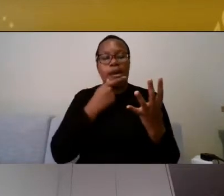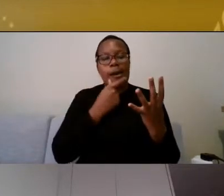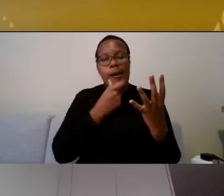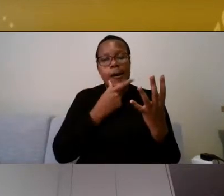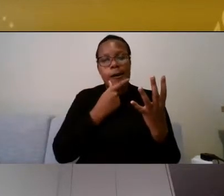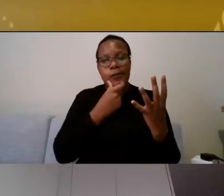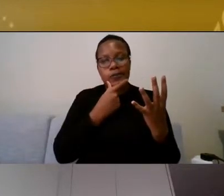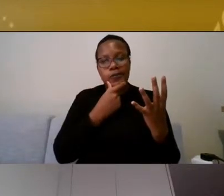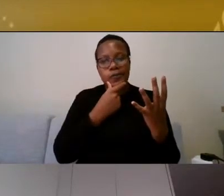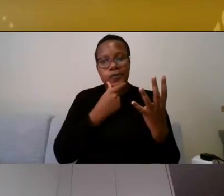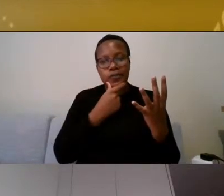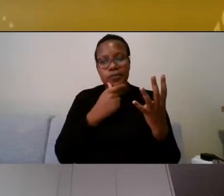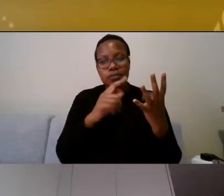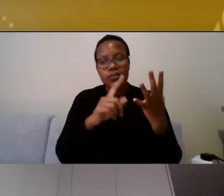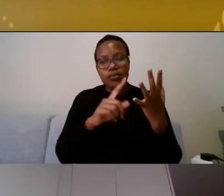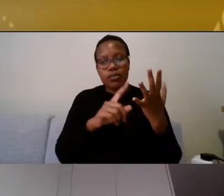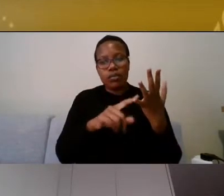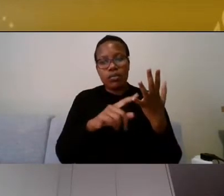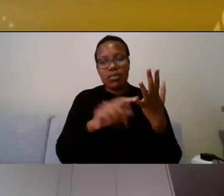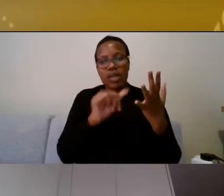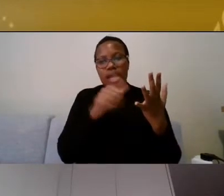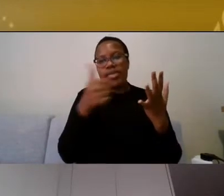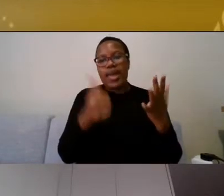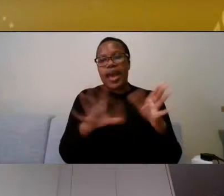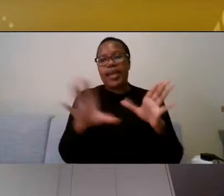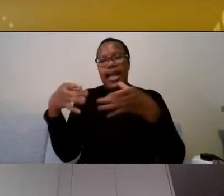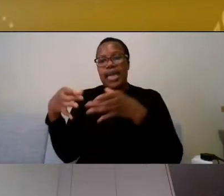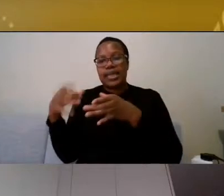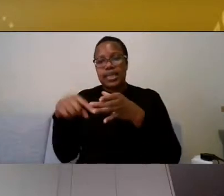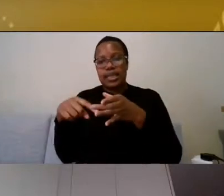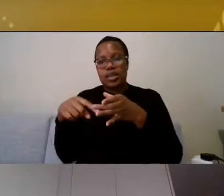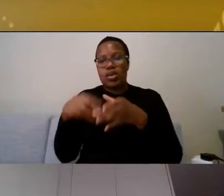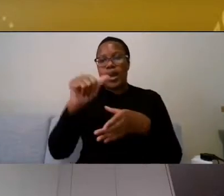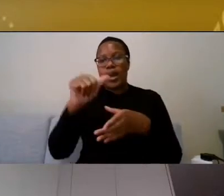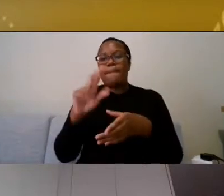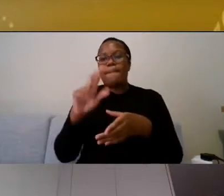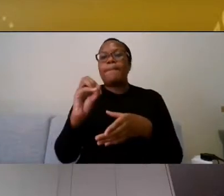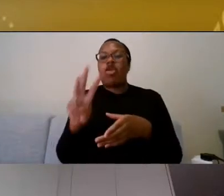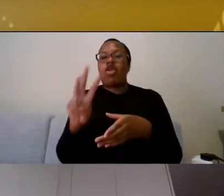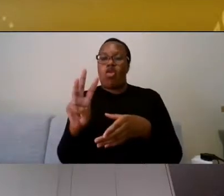And then in the other cluster, it's Paro